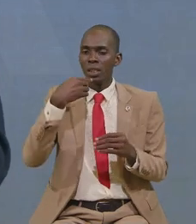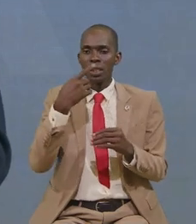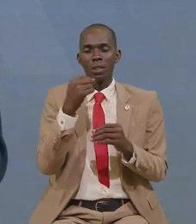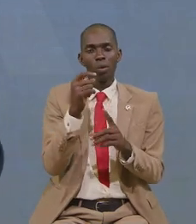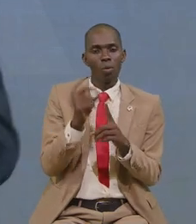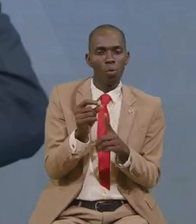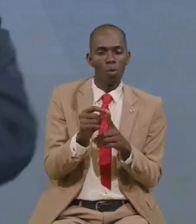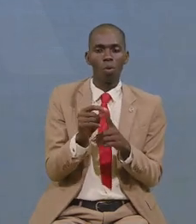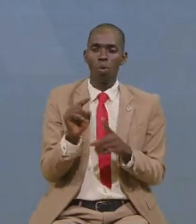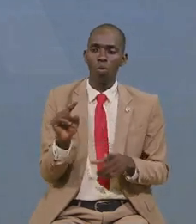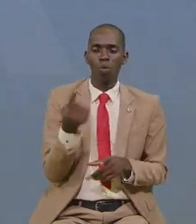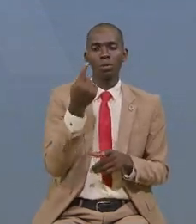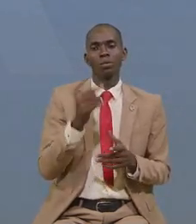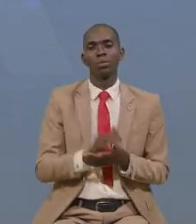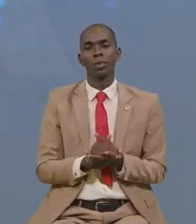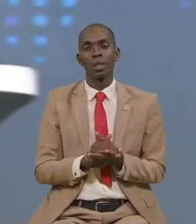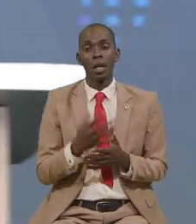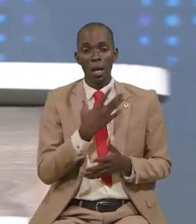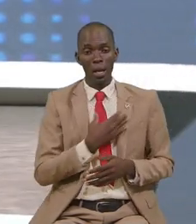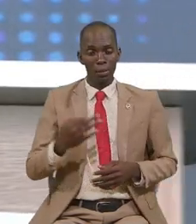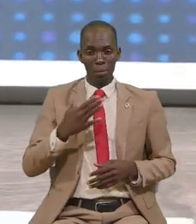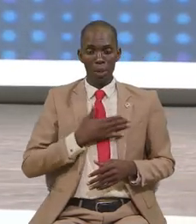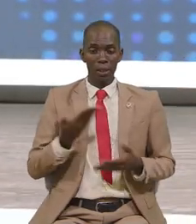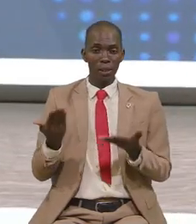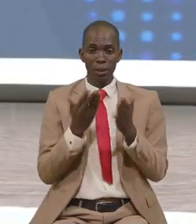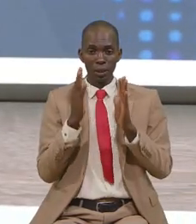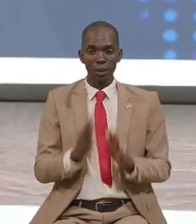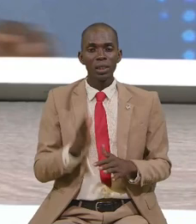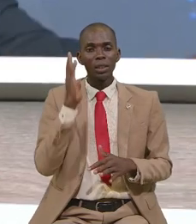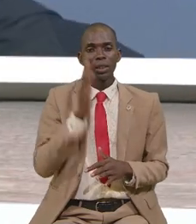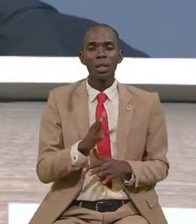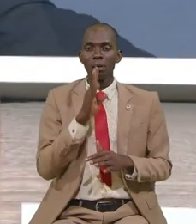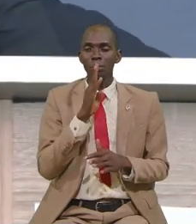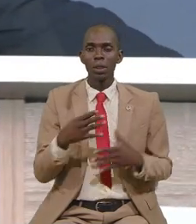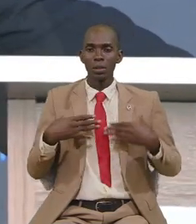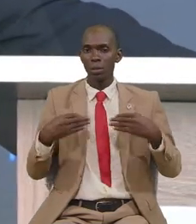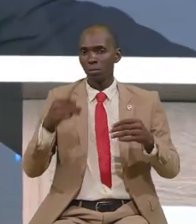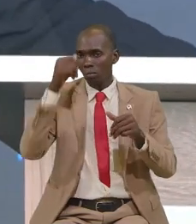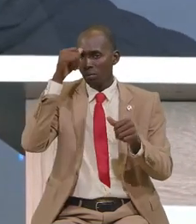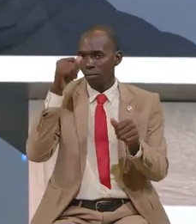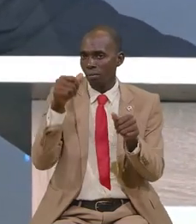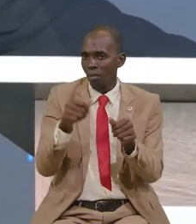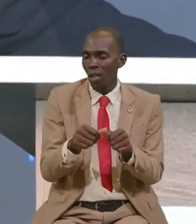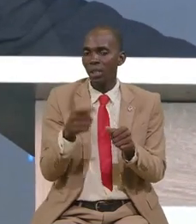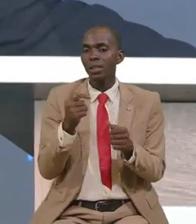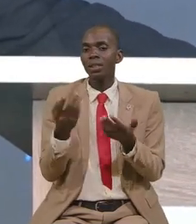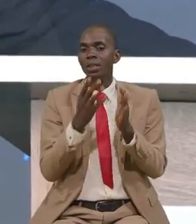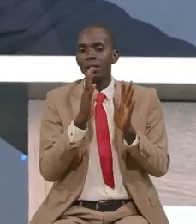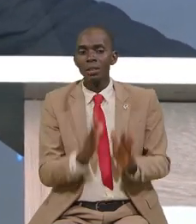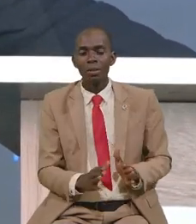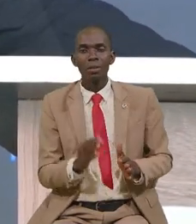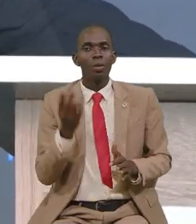word only, and my servant shall be healed. Remember, the servant was not